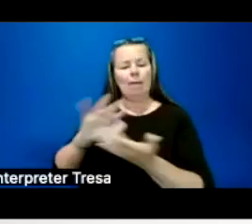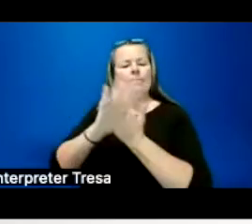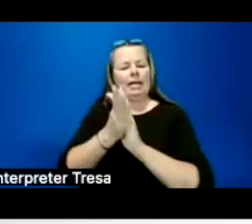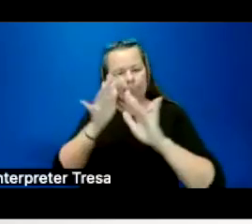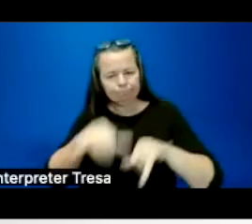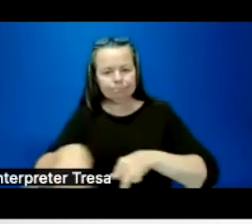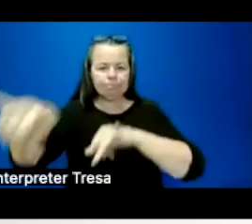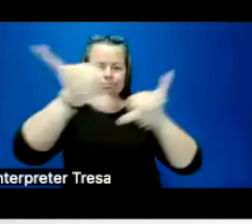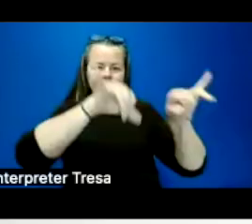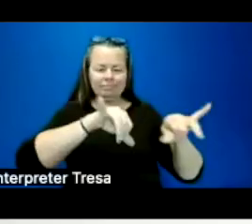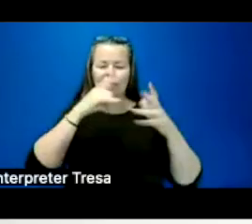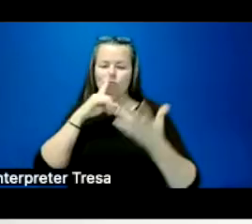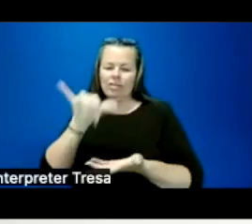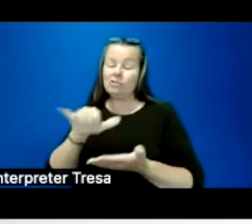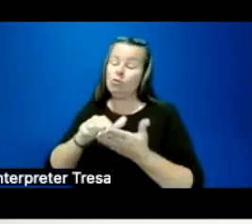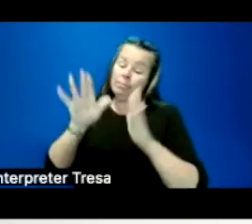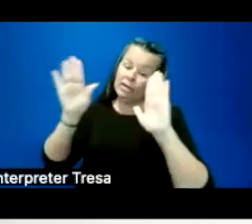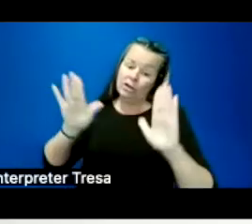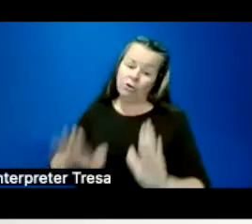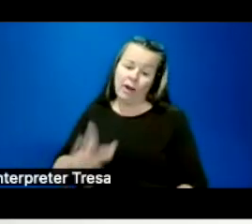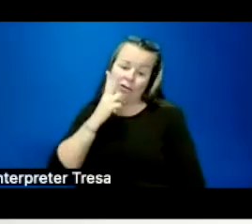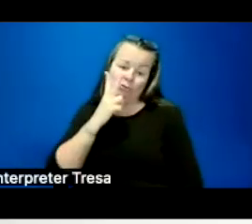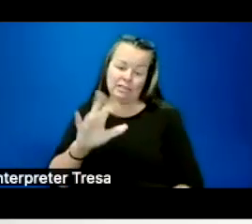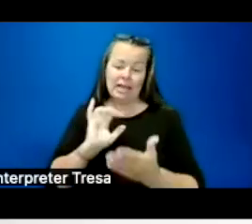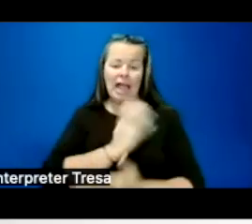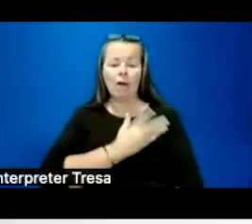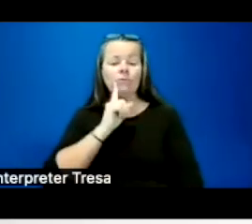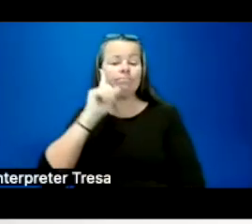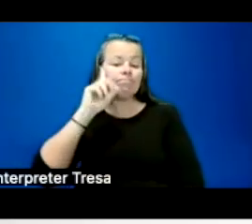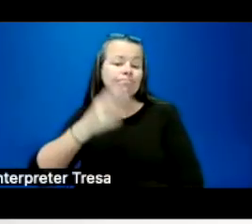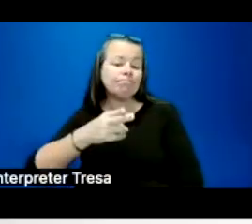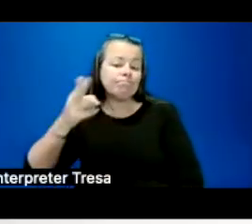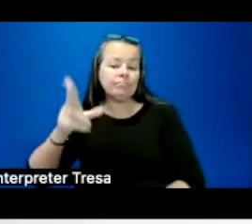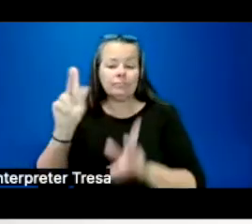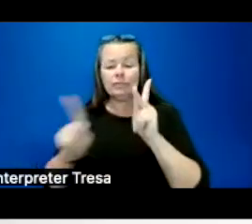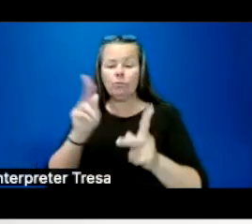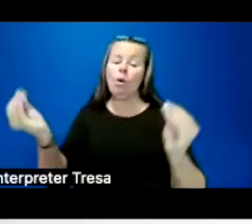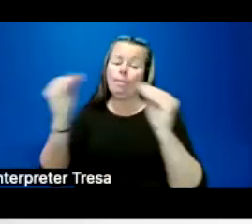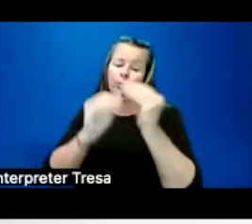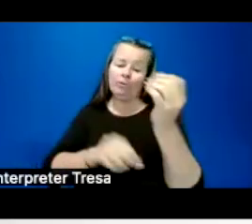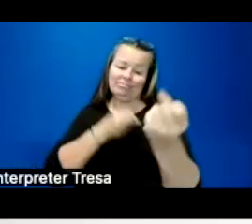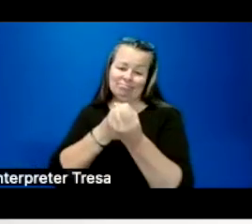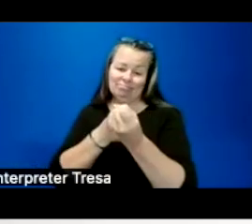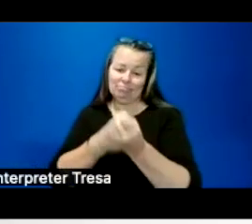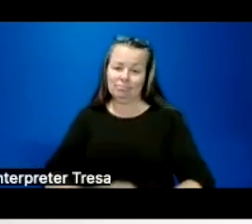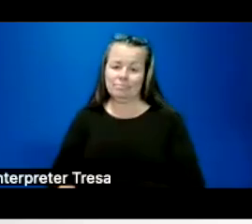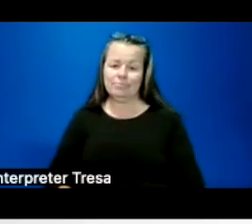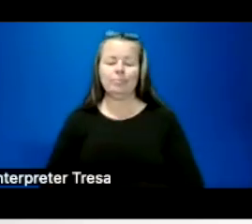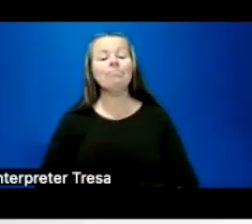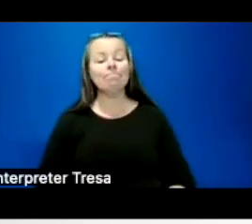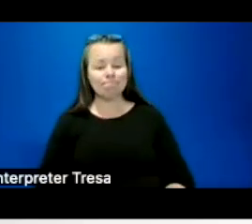most part. So that would be great to see our deaf and hard of hearing folks more supported. Yeah,